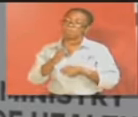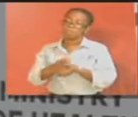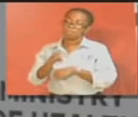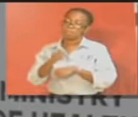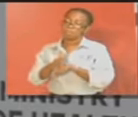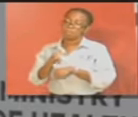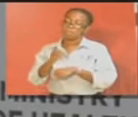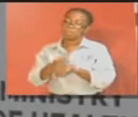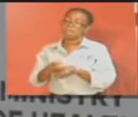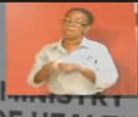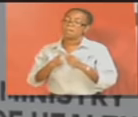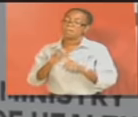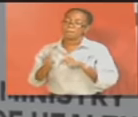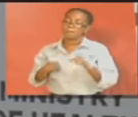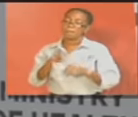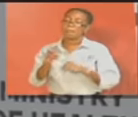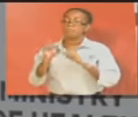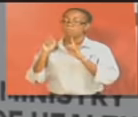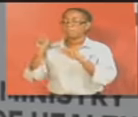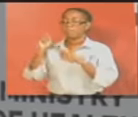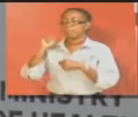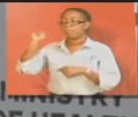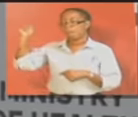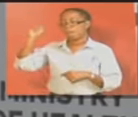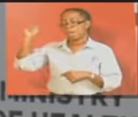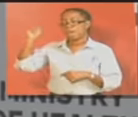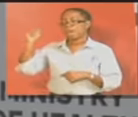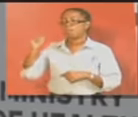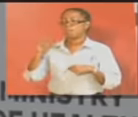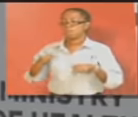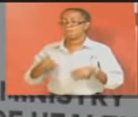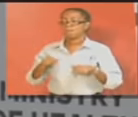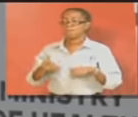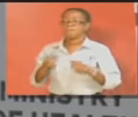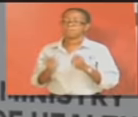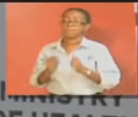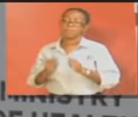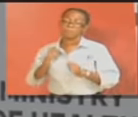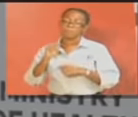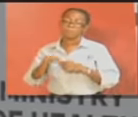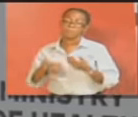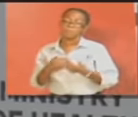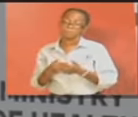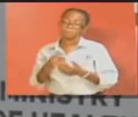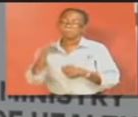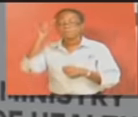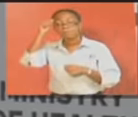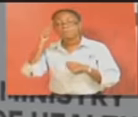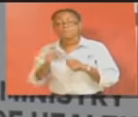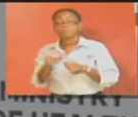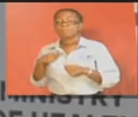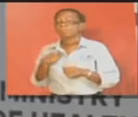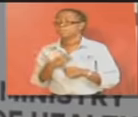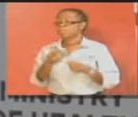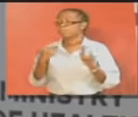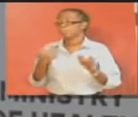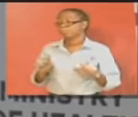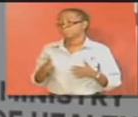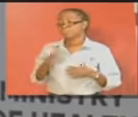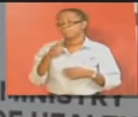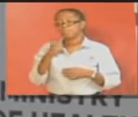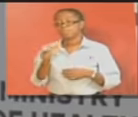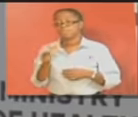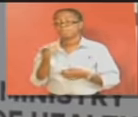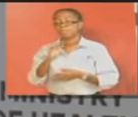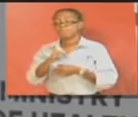local response there. From our end of things, all of the reminders that we've been speaking about apply.